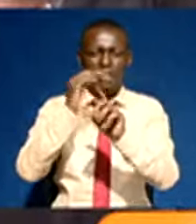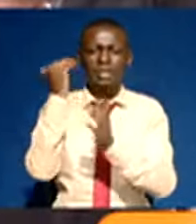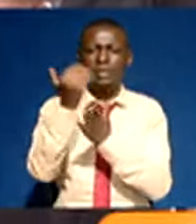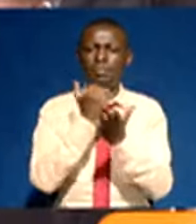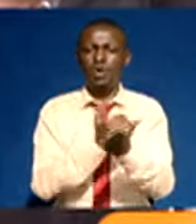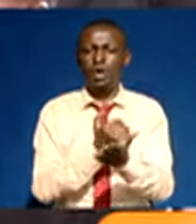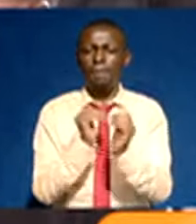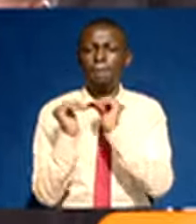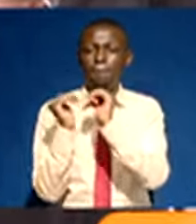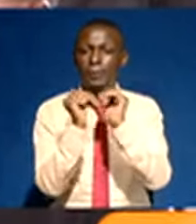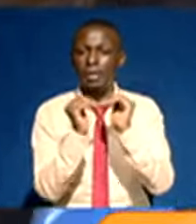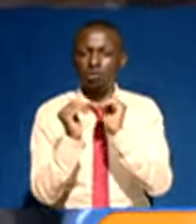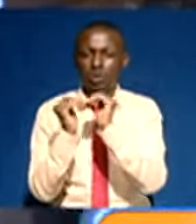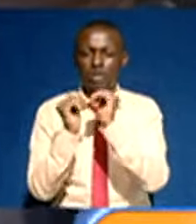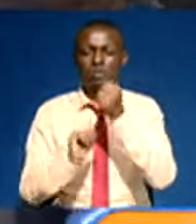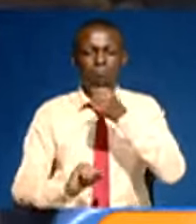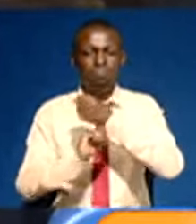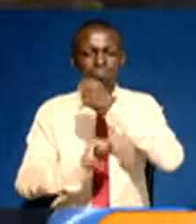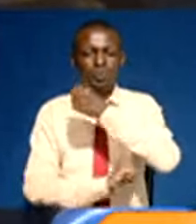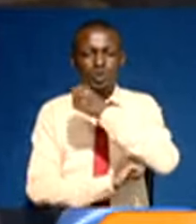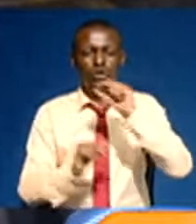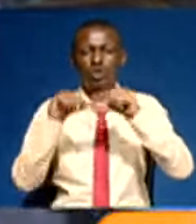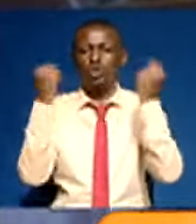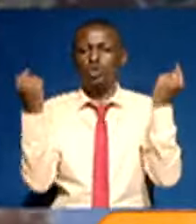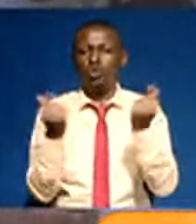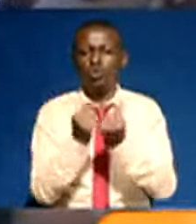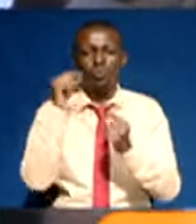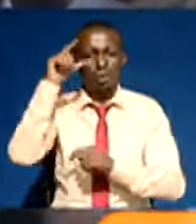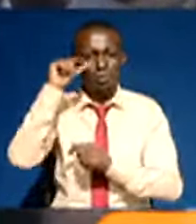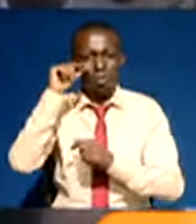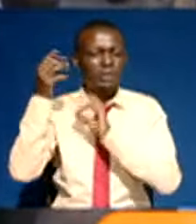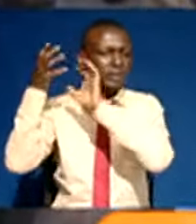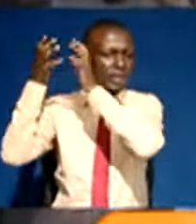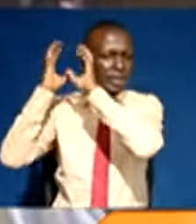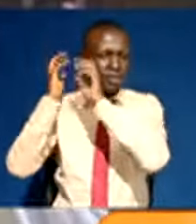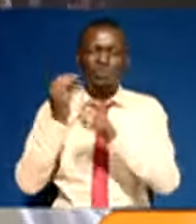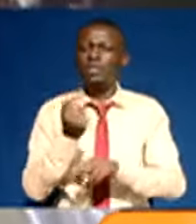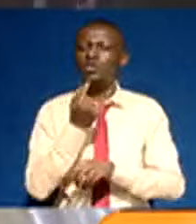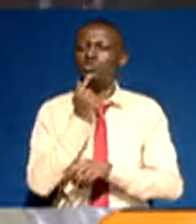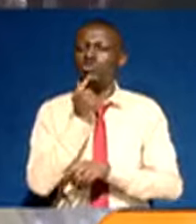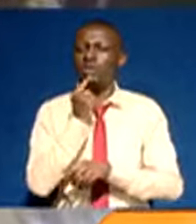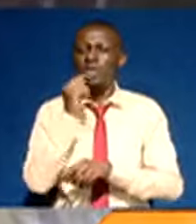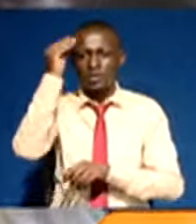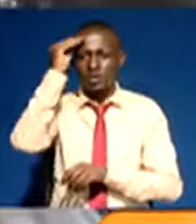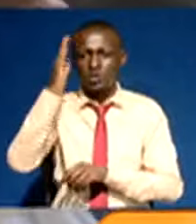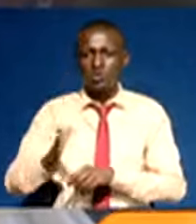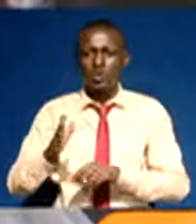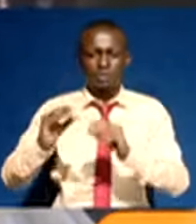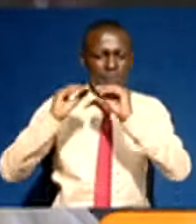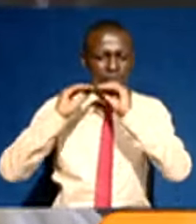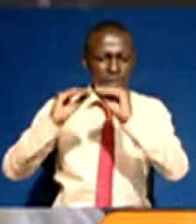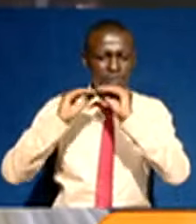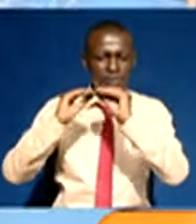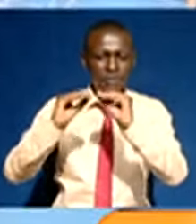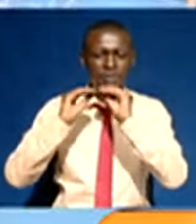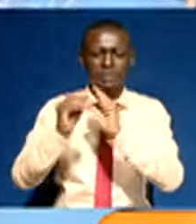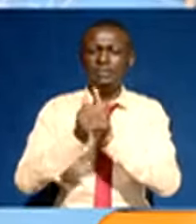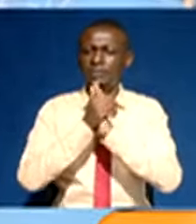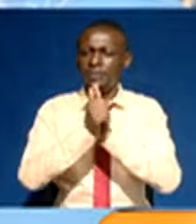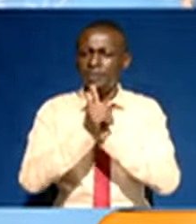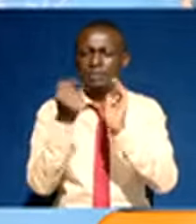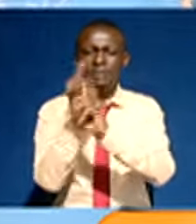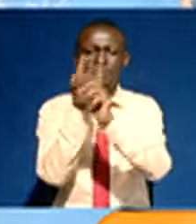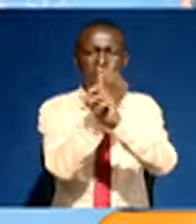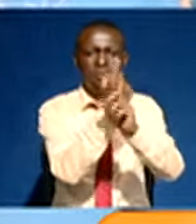Foundation Group was also in Turkana, Kilifi and Mombasa with the aim of equipping the learners with the right tools inside and outside the classroom. Sio